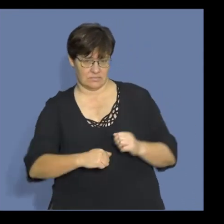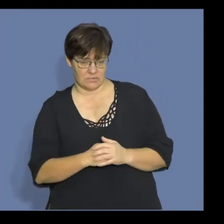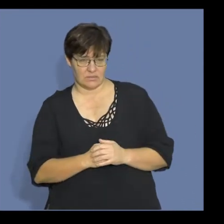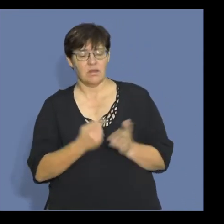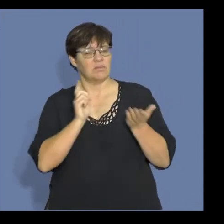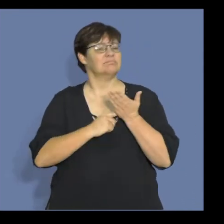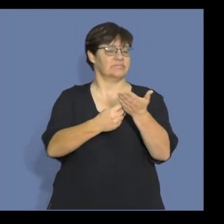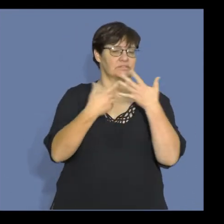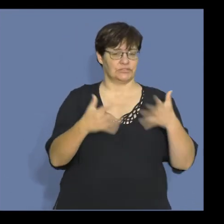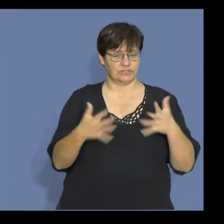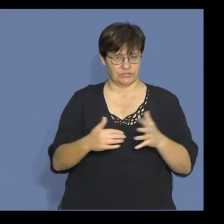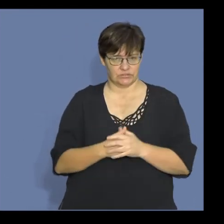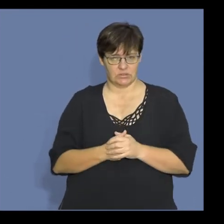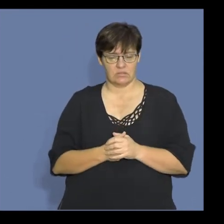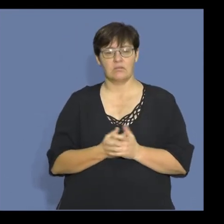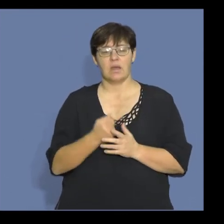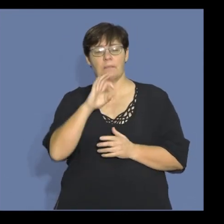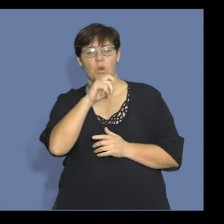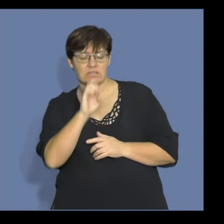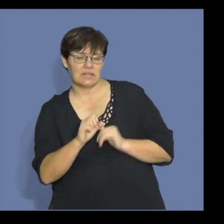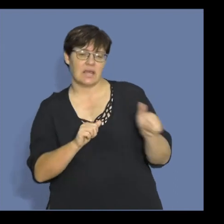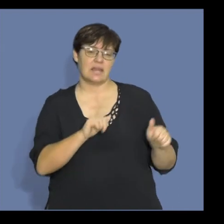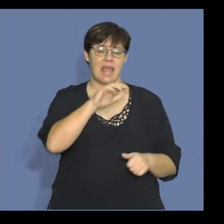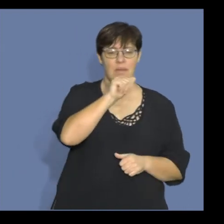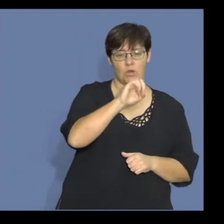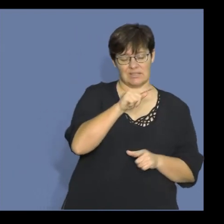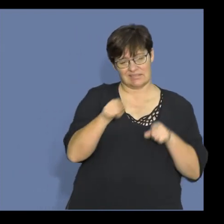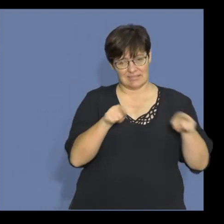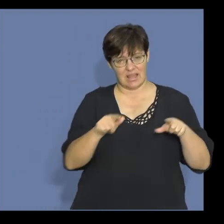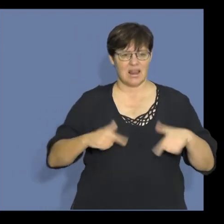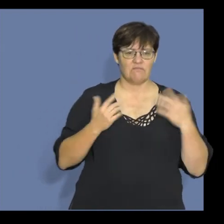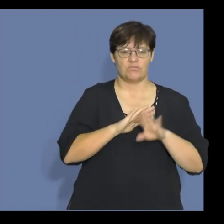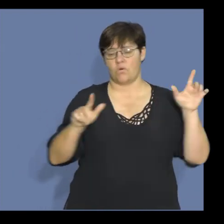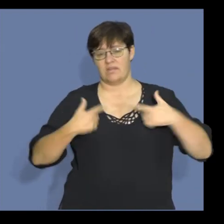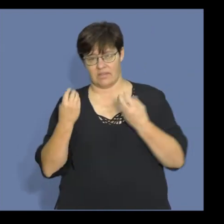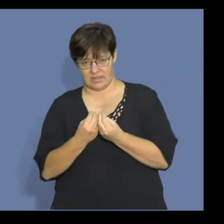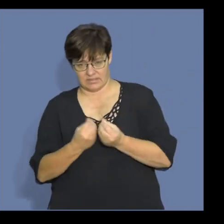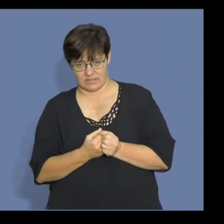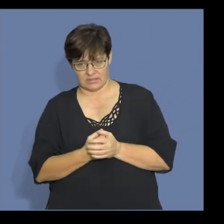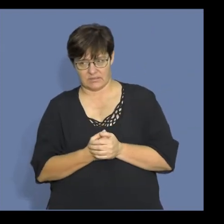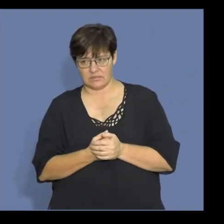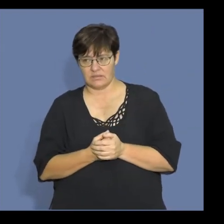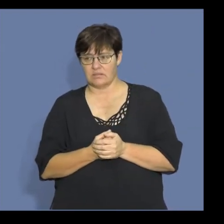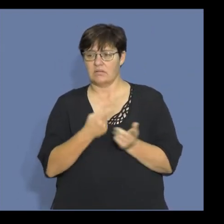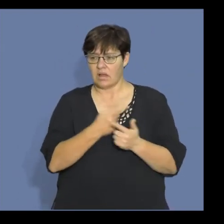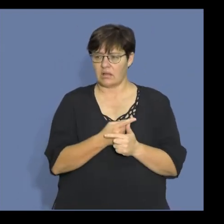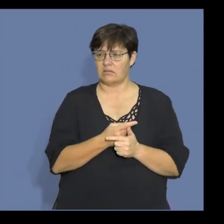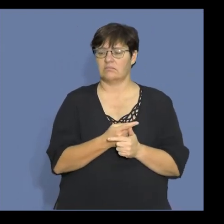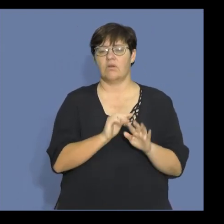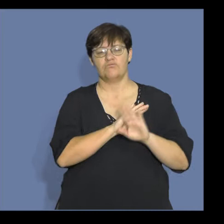we've discussed, that again refers to the biotic and the abiotic factors. We also mentioned the abiotic factors as the